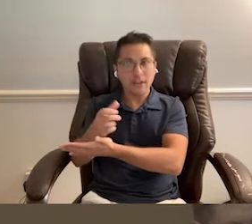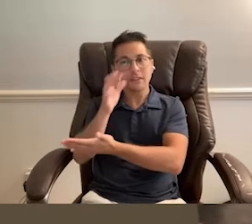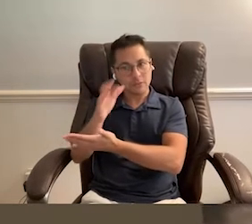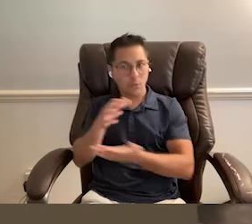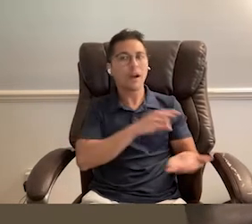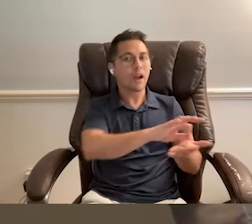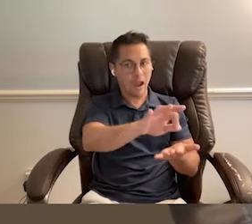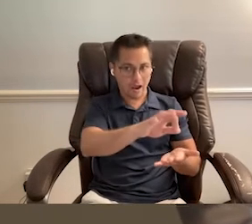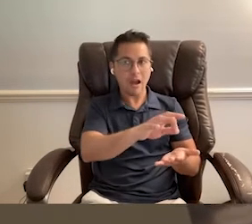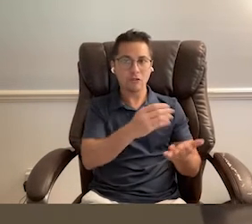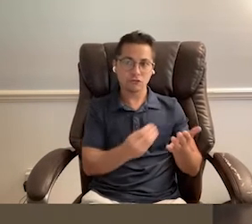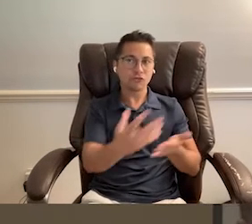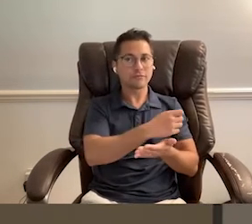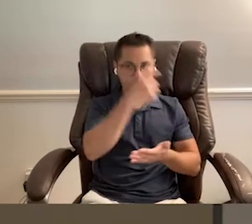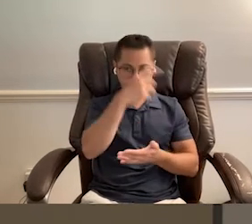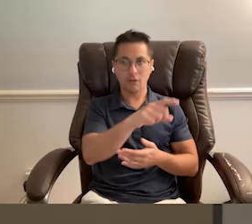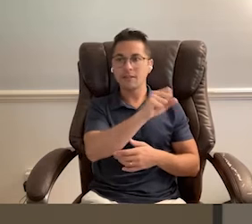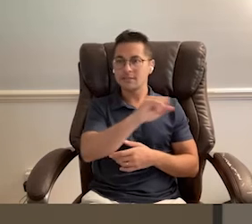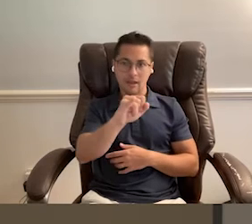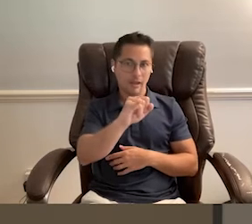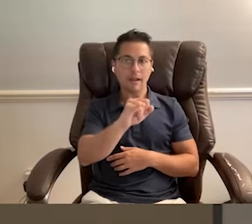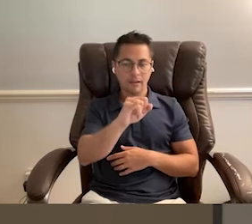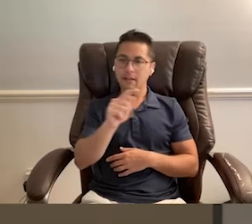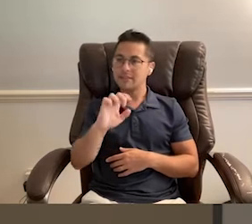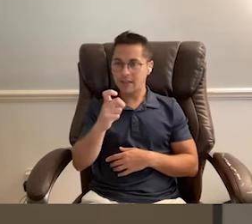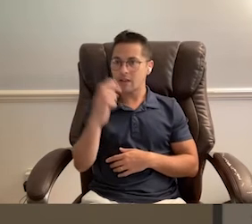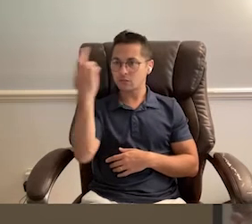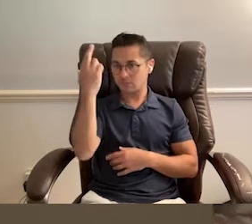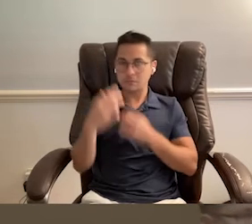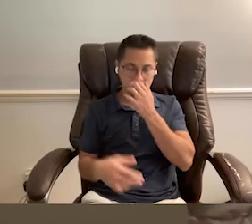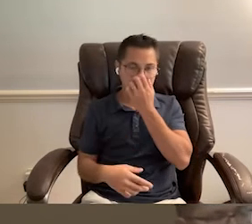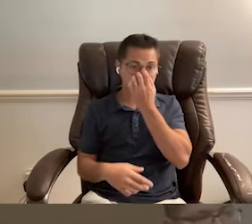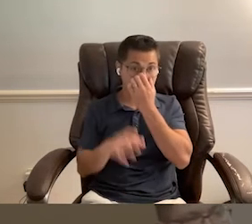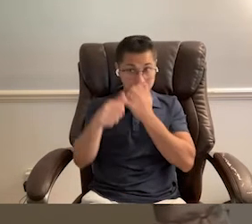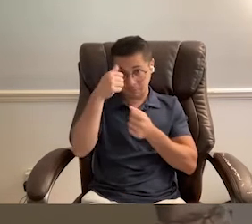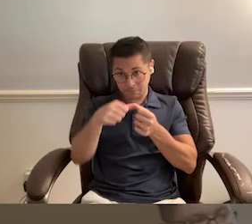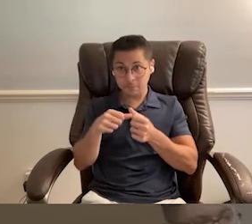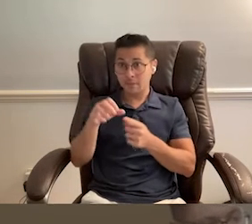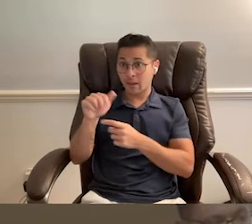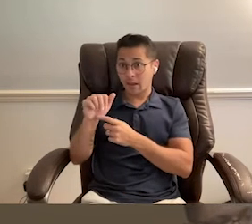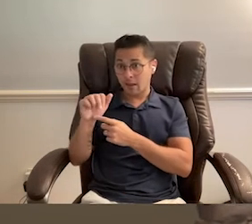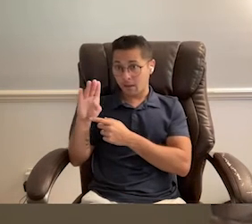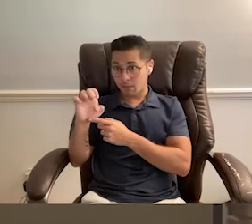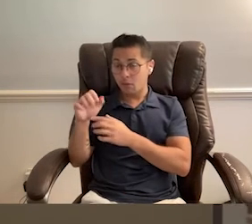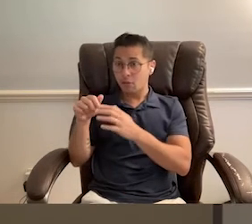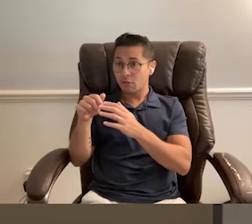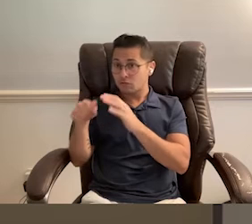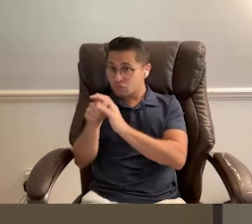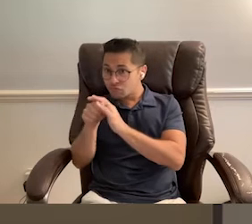earnings for SSI and tax purposes. So remember, ABLE shelters resources, not earnings.